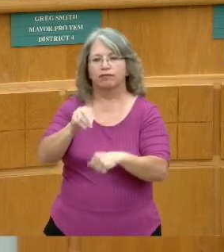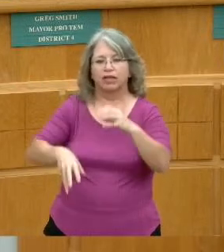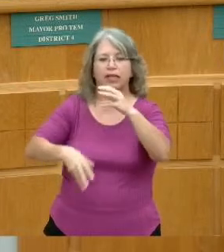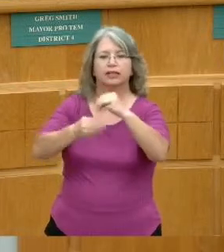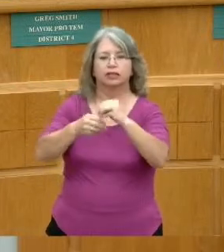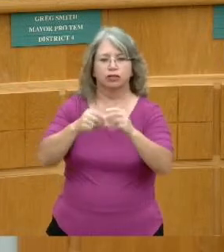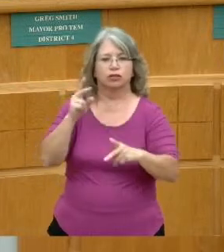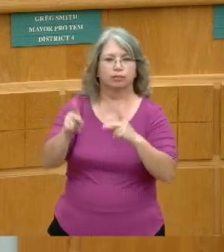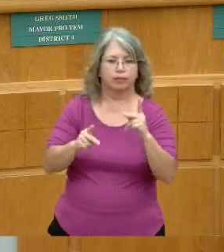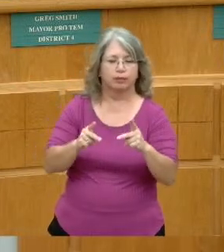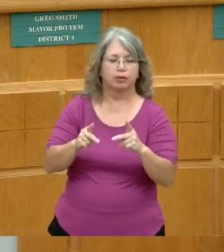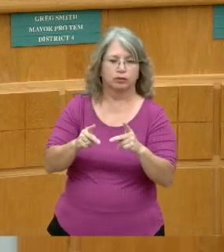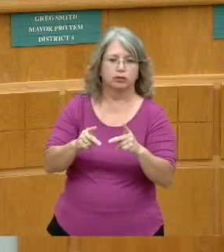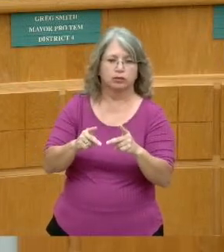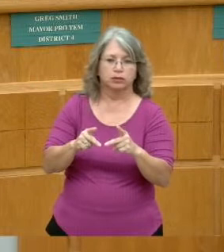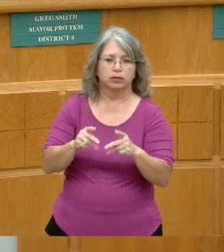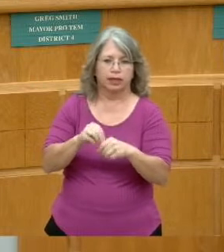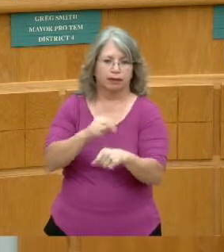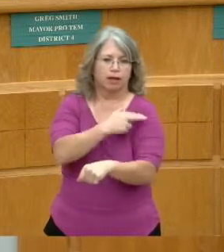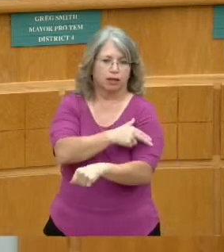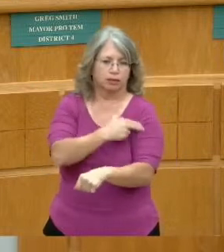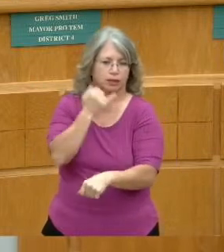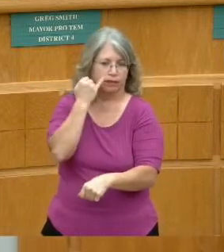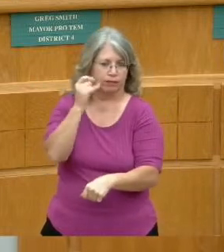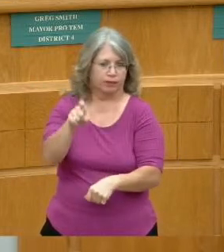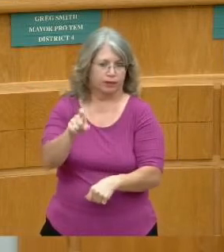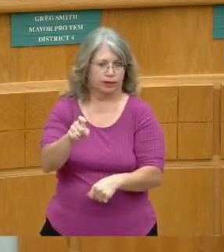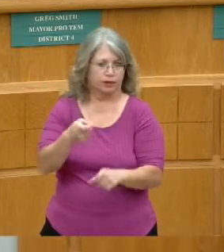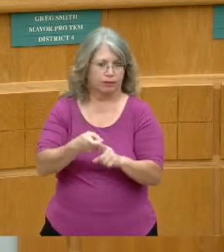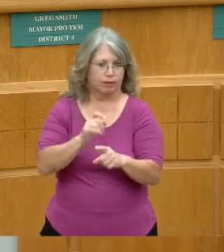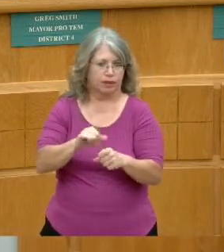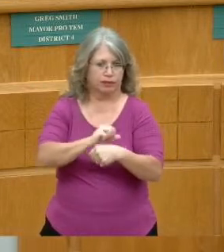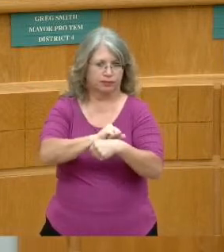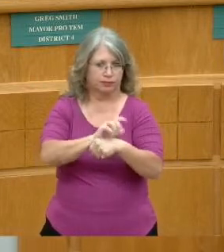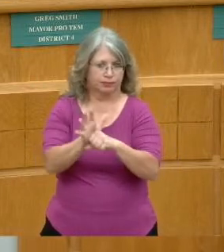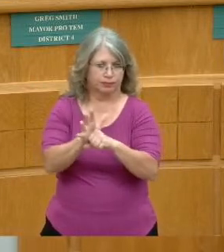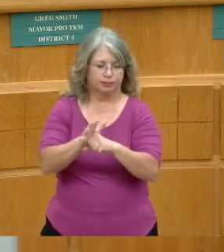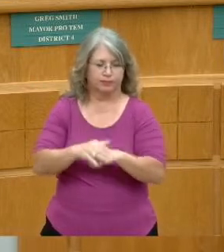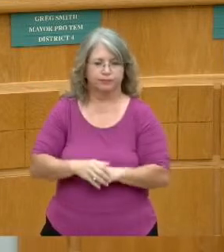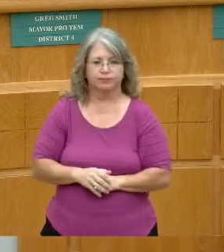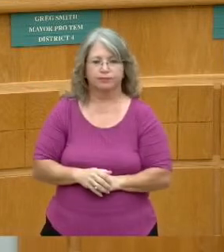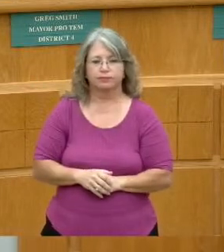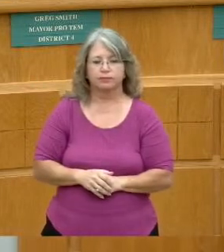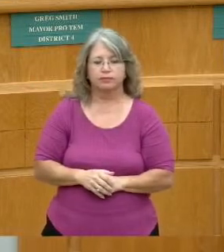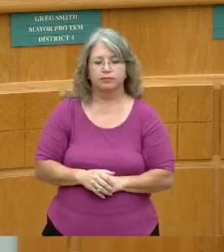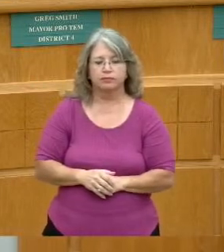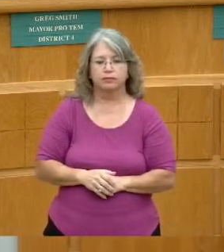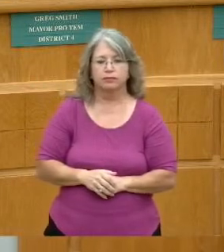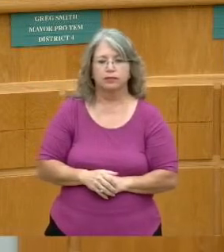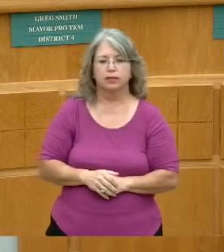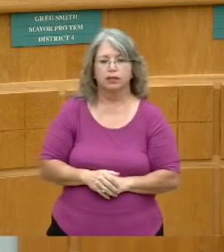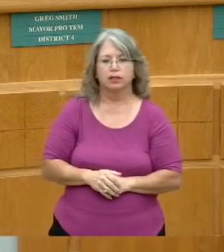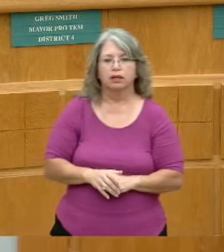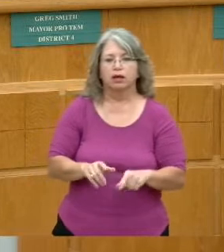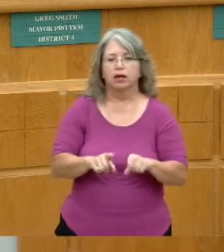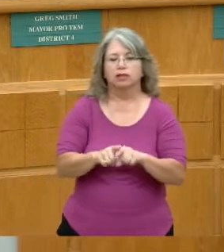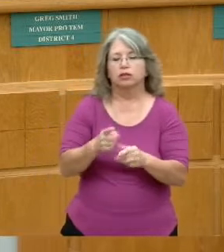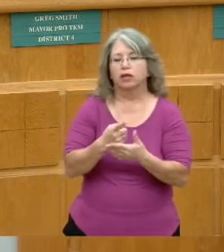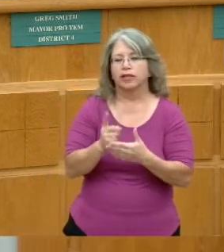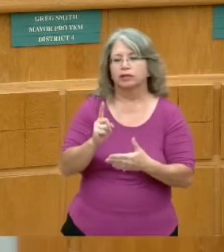right now, things are looking pretty good. Another thing last week, people requested ICU, not just